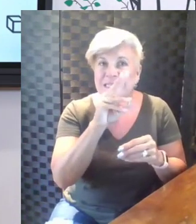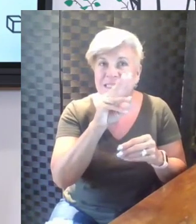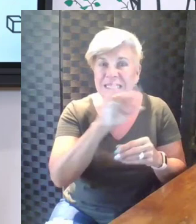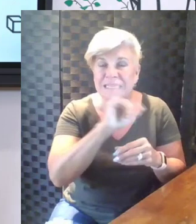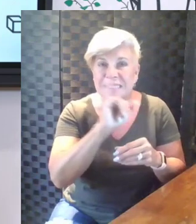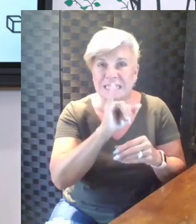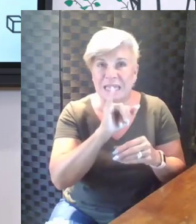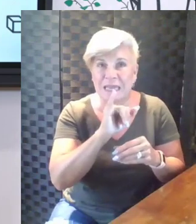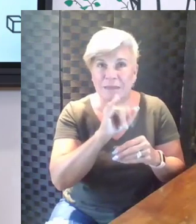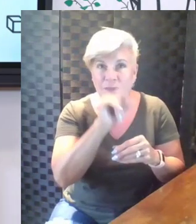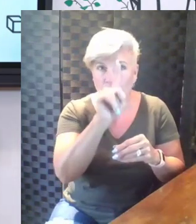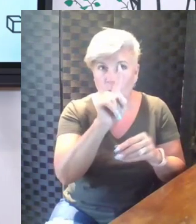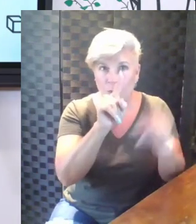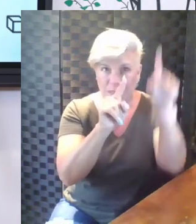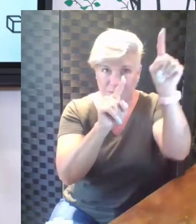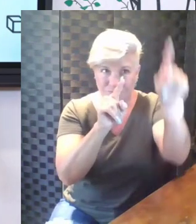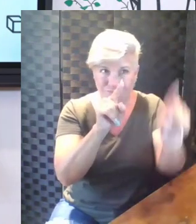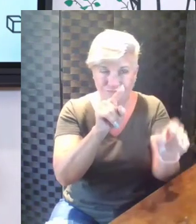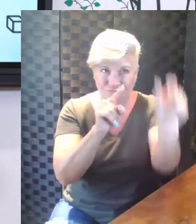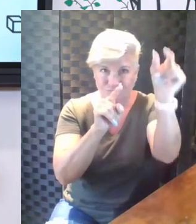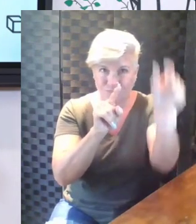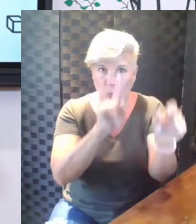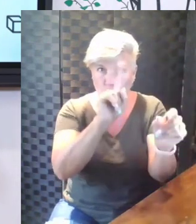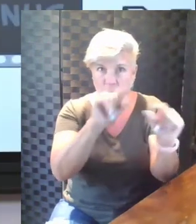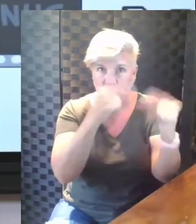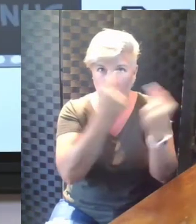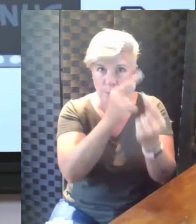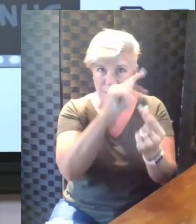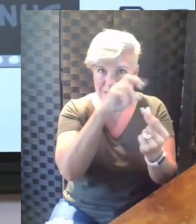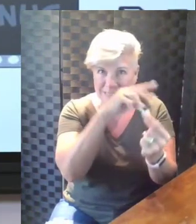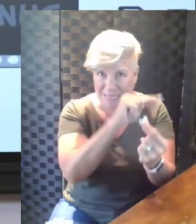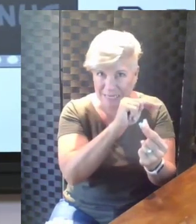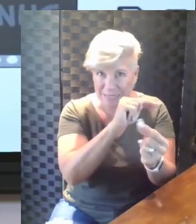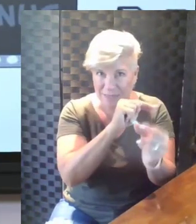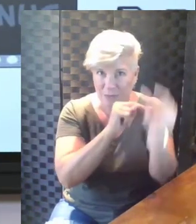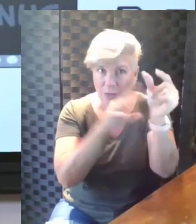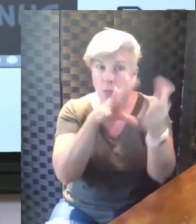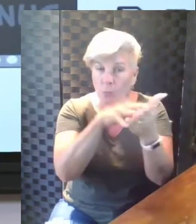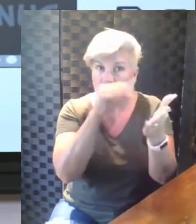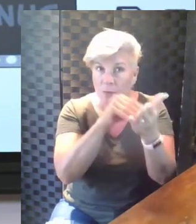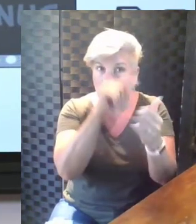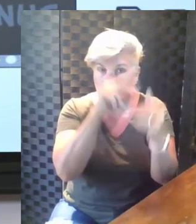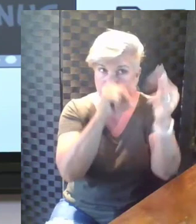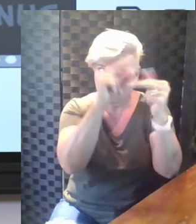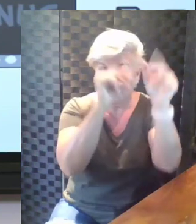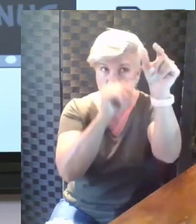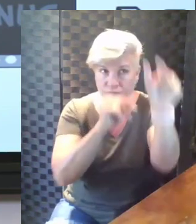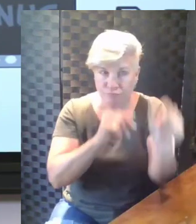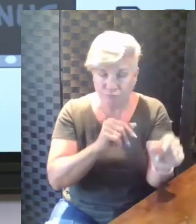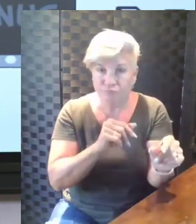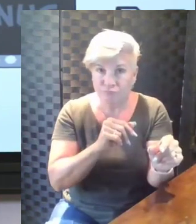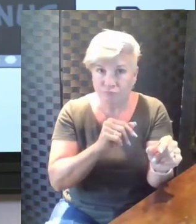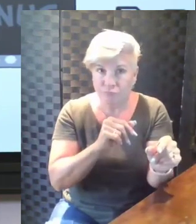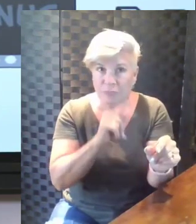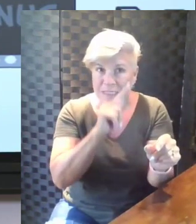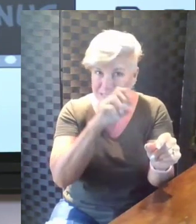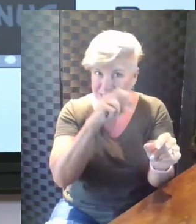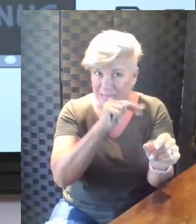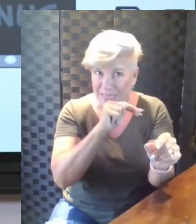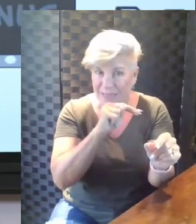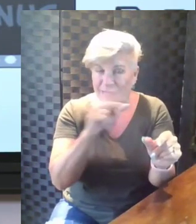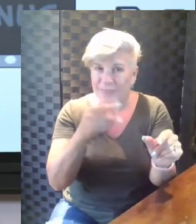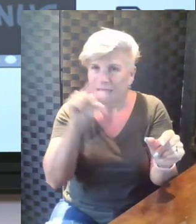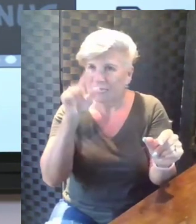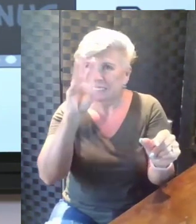16, this 1 stands for our 1 group of 10 that we've learned that we can build once we have 10 together. And then